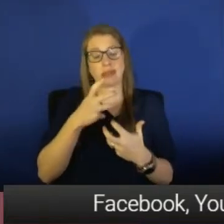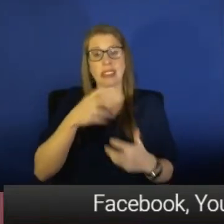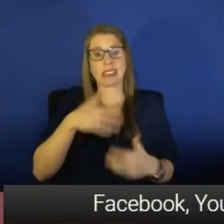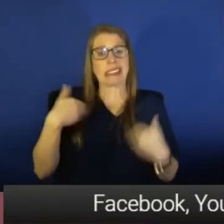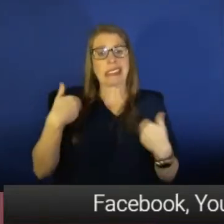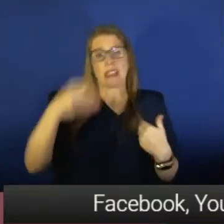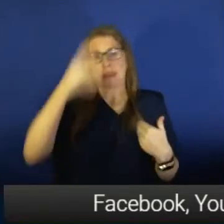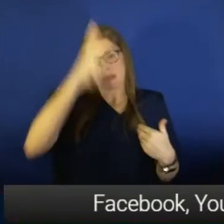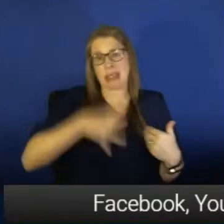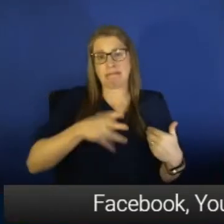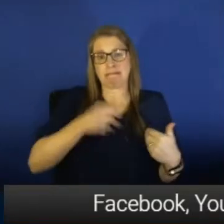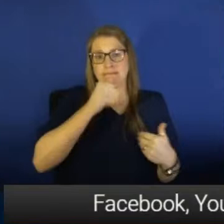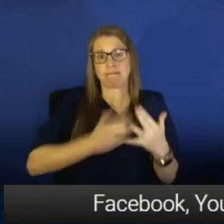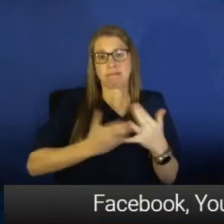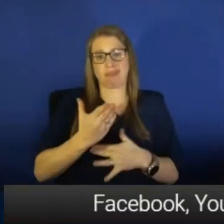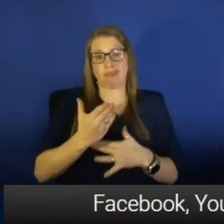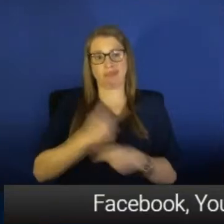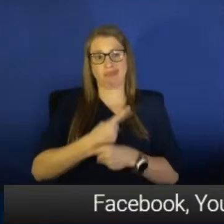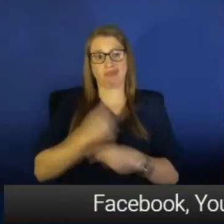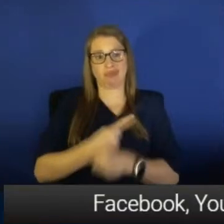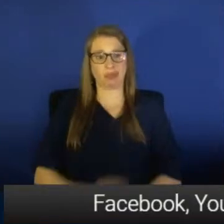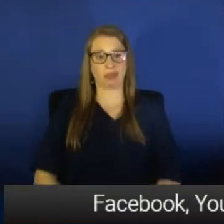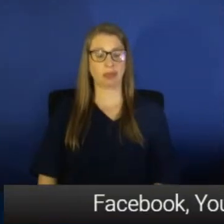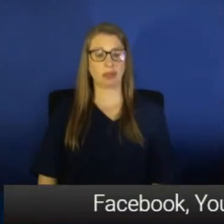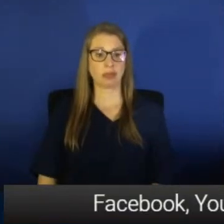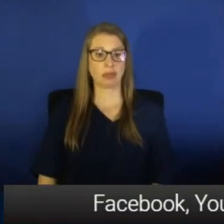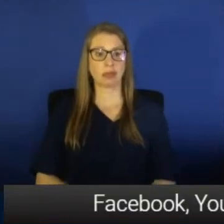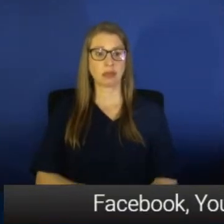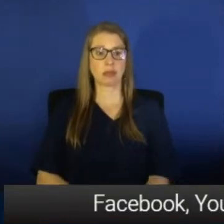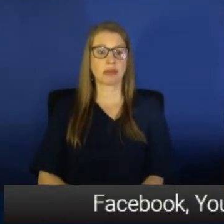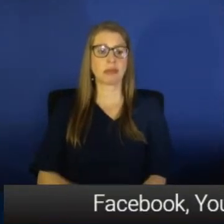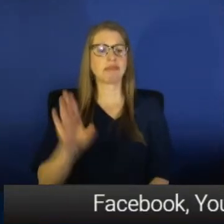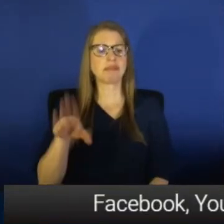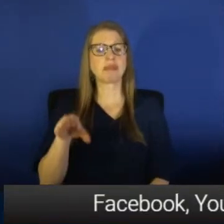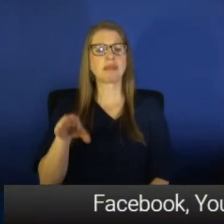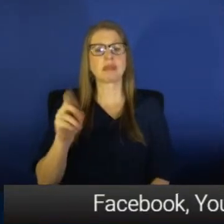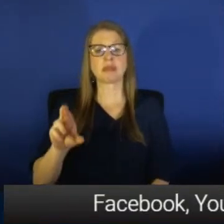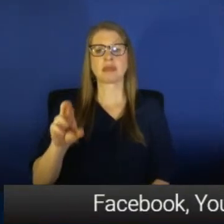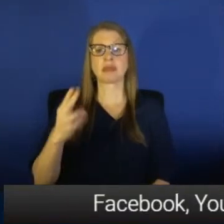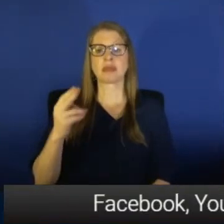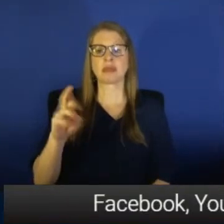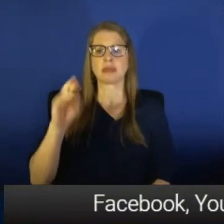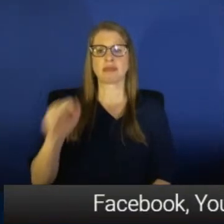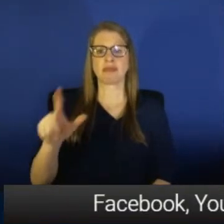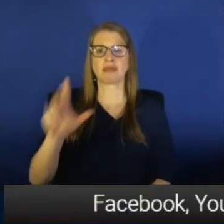it. And Dr. Harrell, just your comments on that. I mean,